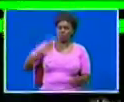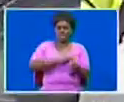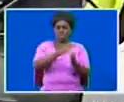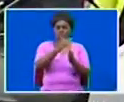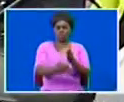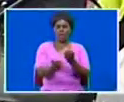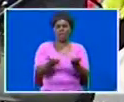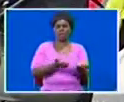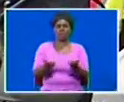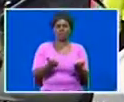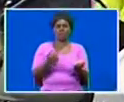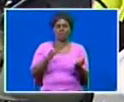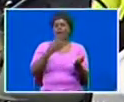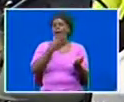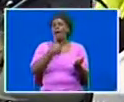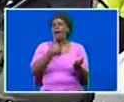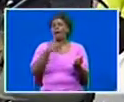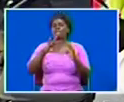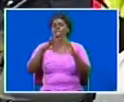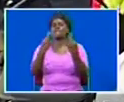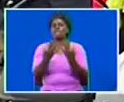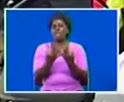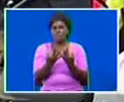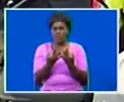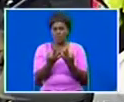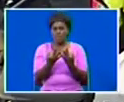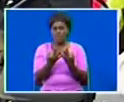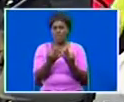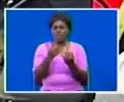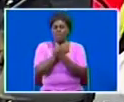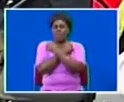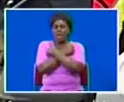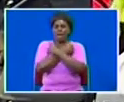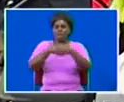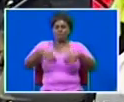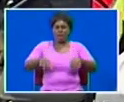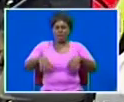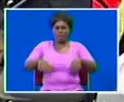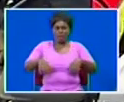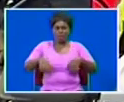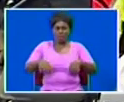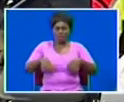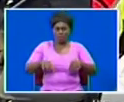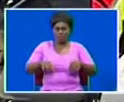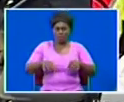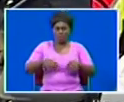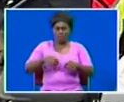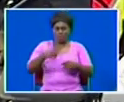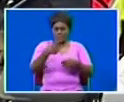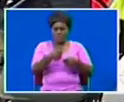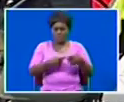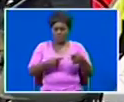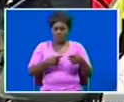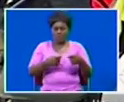living, and I'm a family man, and I love riding motorcycles. I've ridden my motorcycle in 15